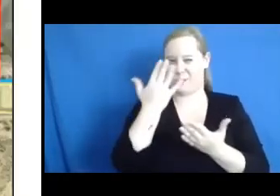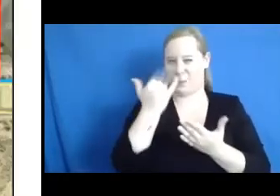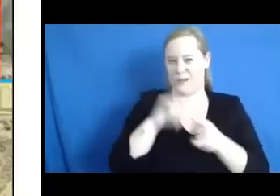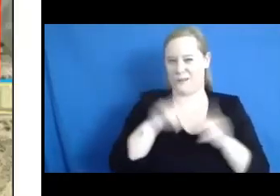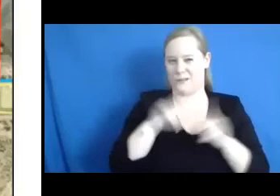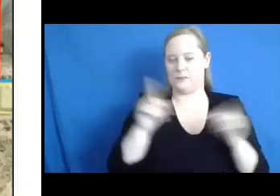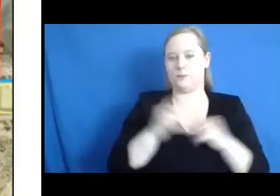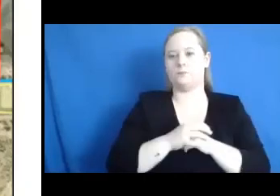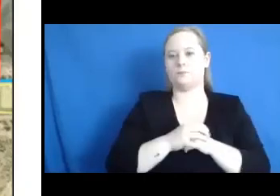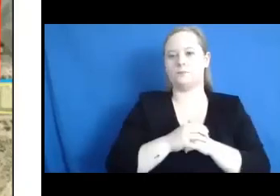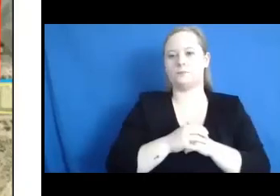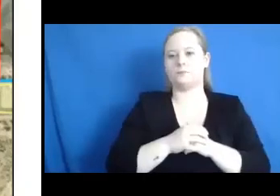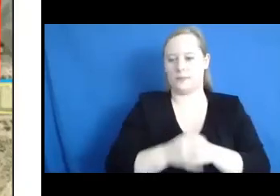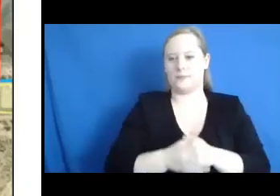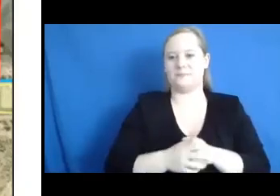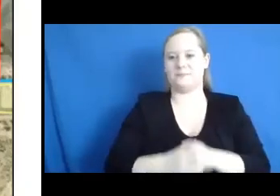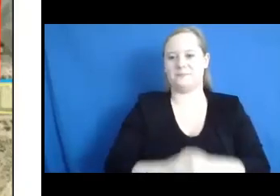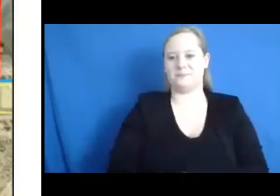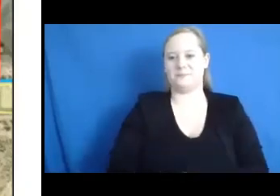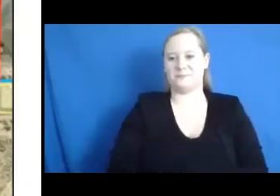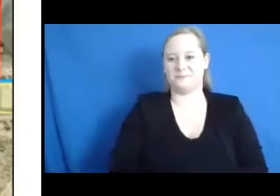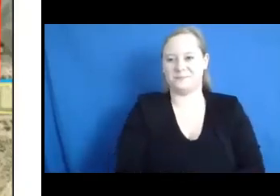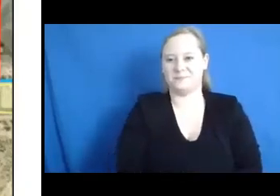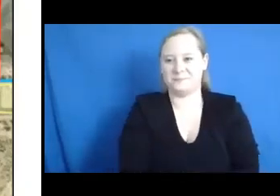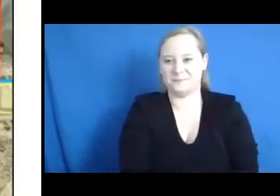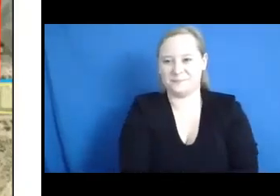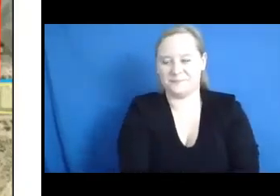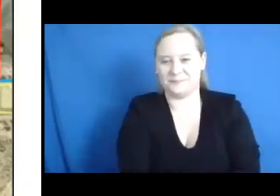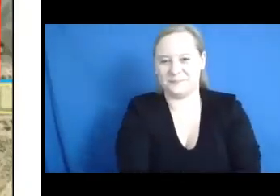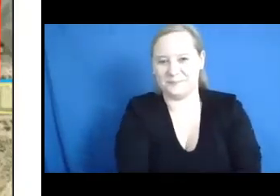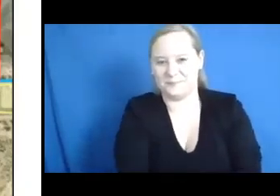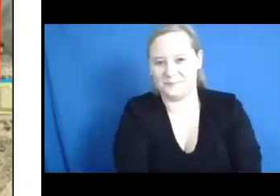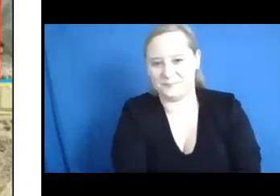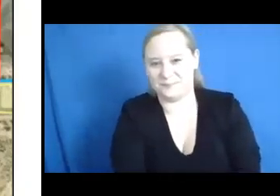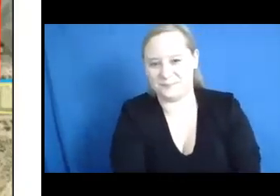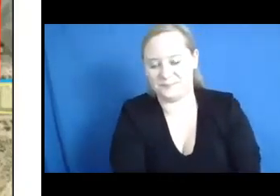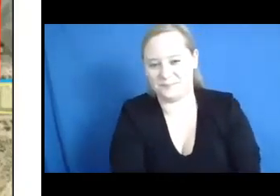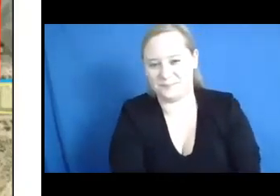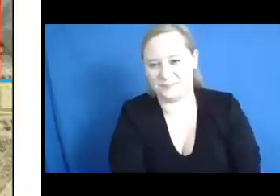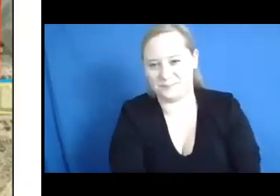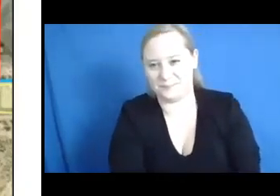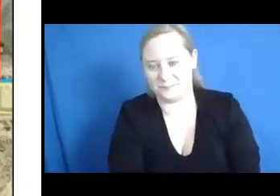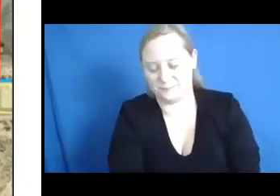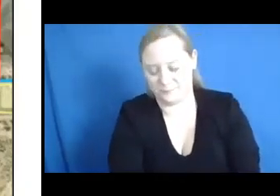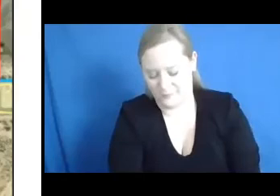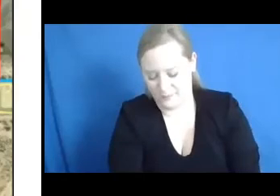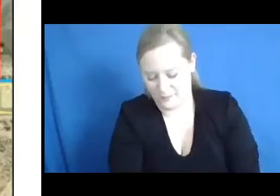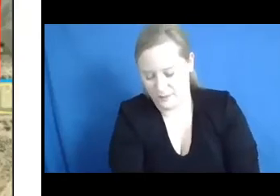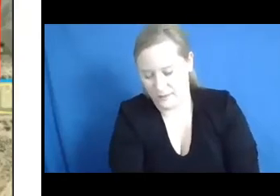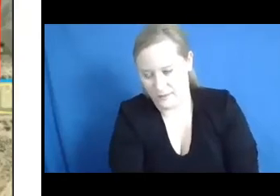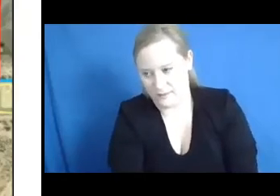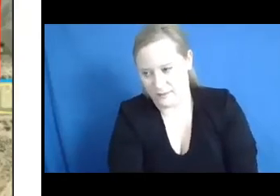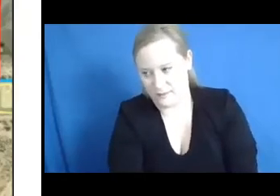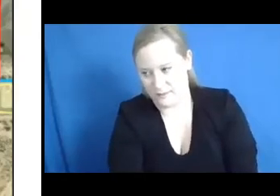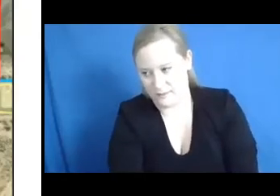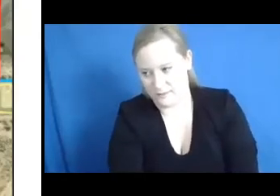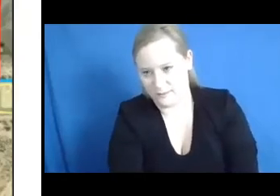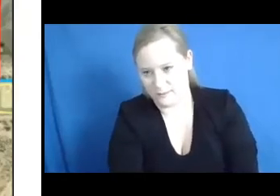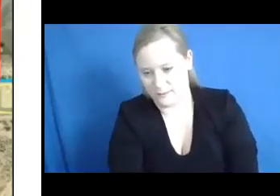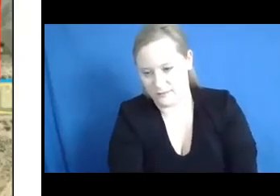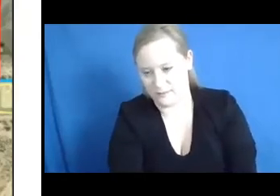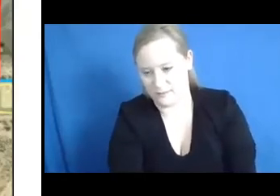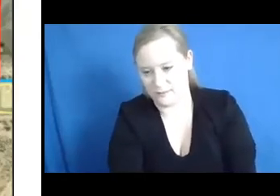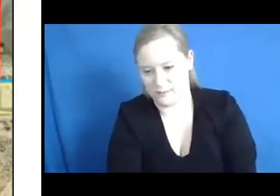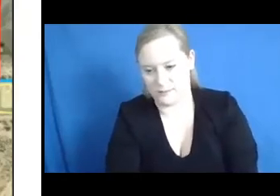to look at a cross plot with nitrate on the y-axis and manganese concentrations on the x-axis in log